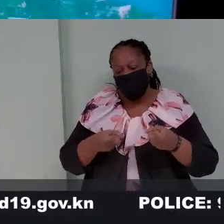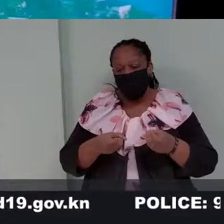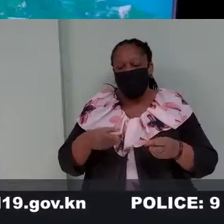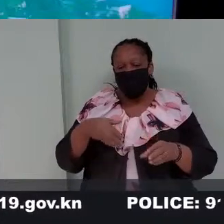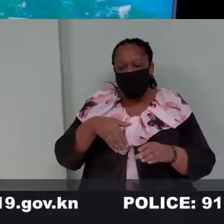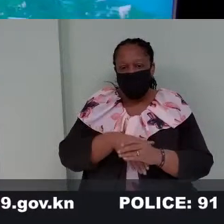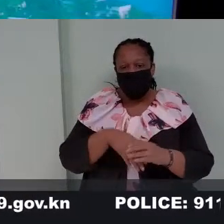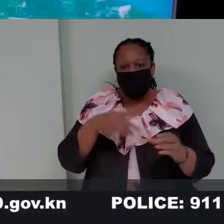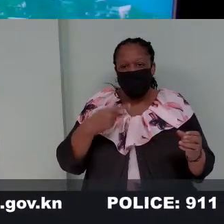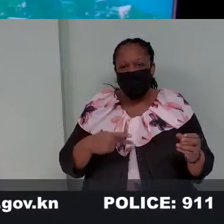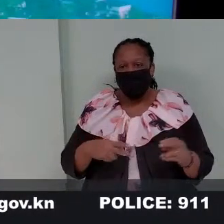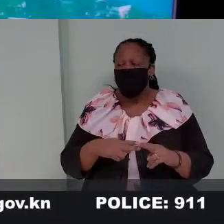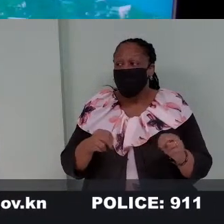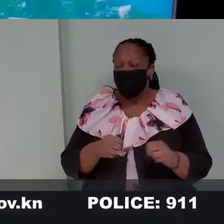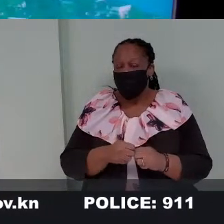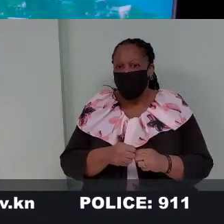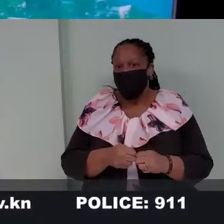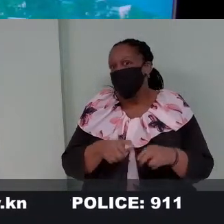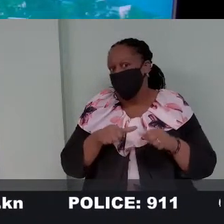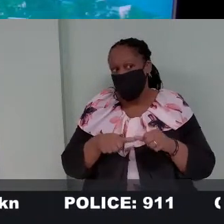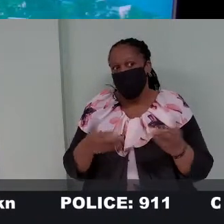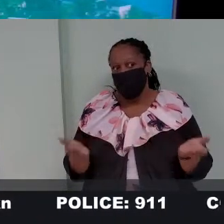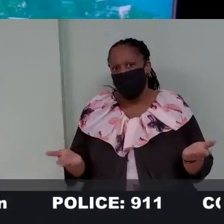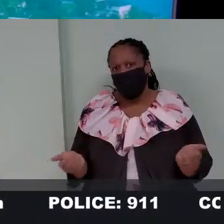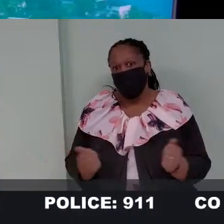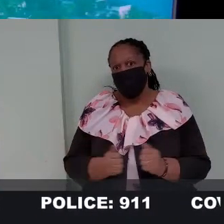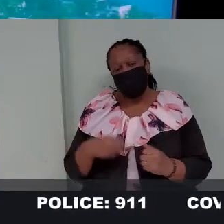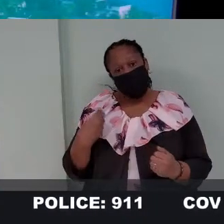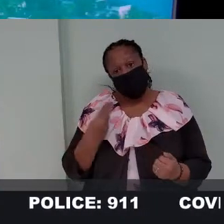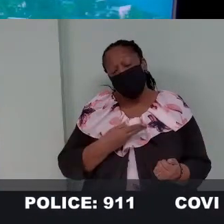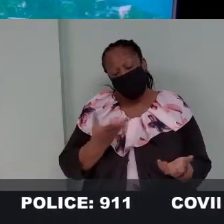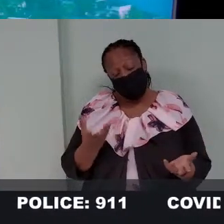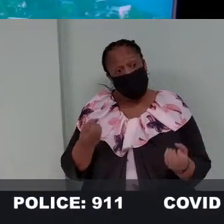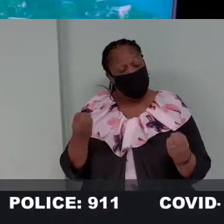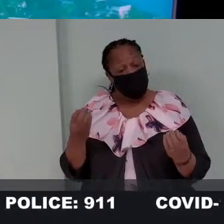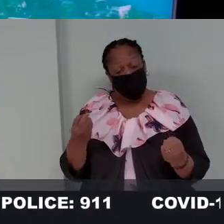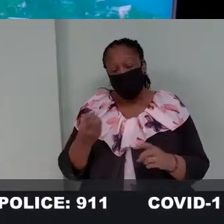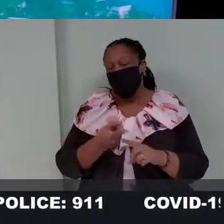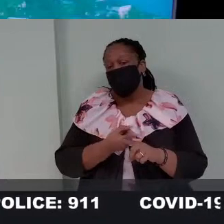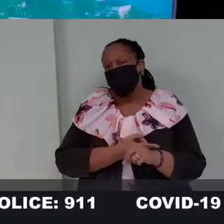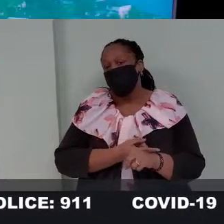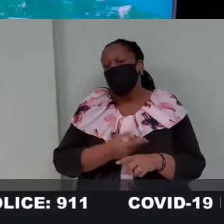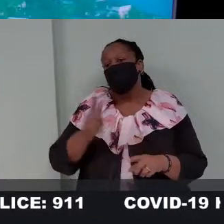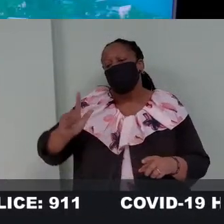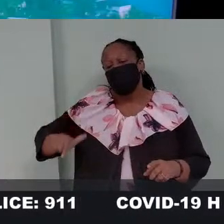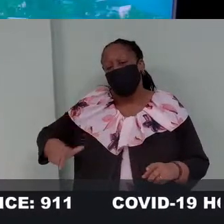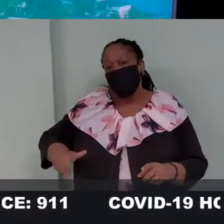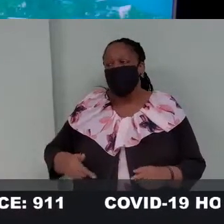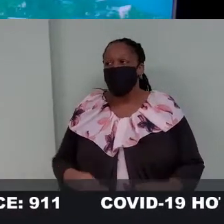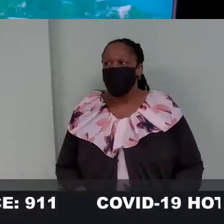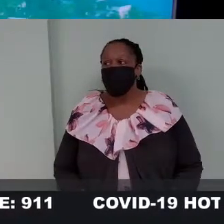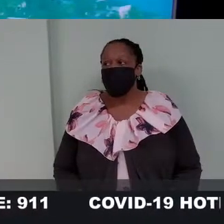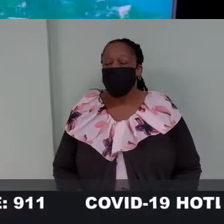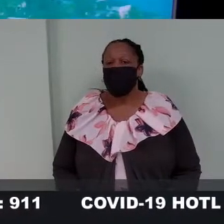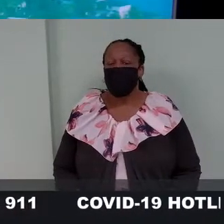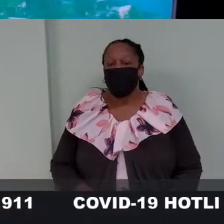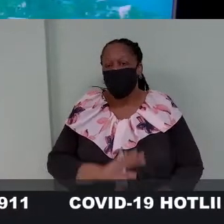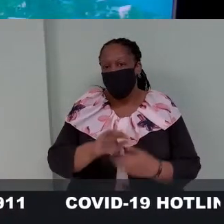months later. And of course, your presence with us at